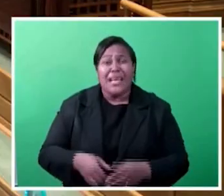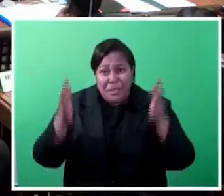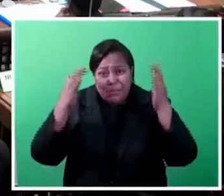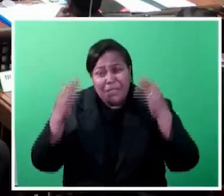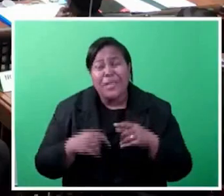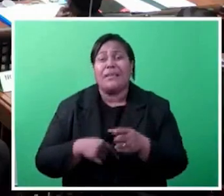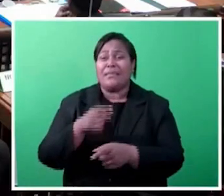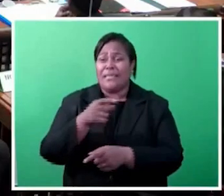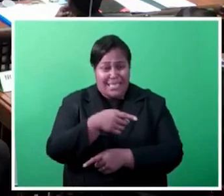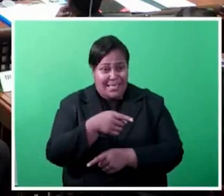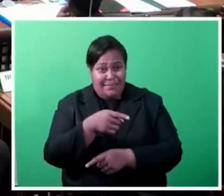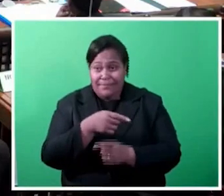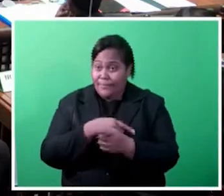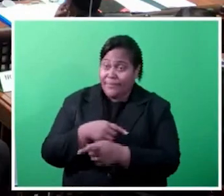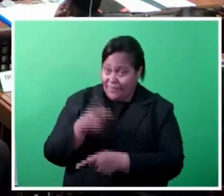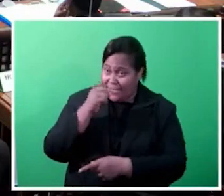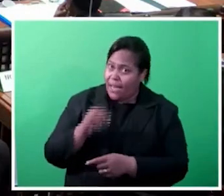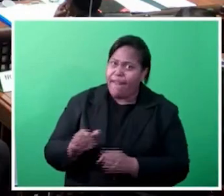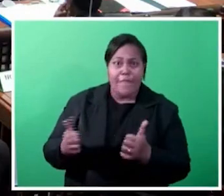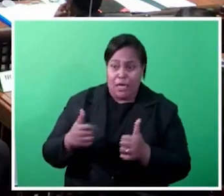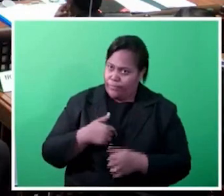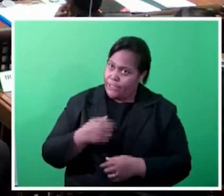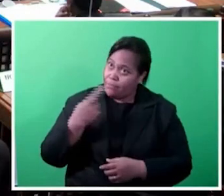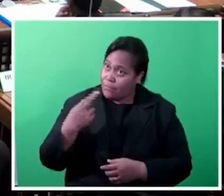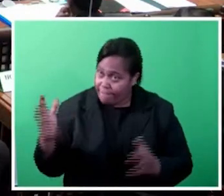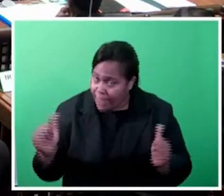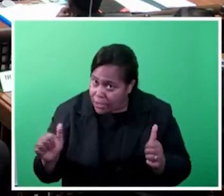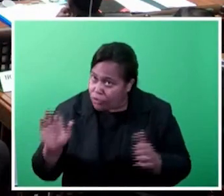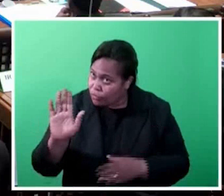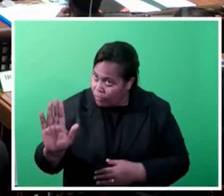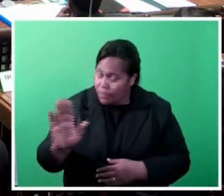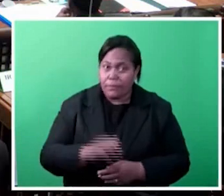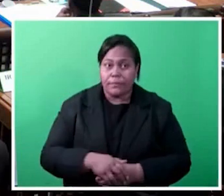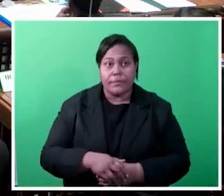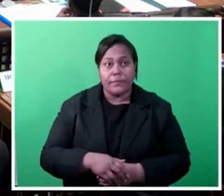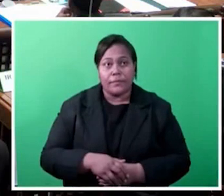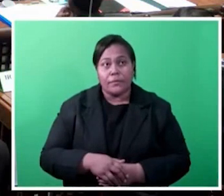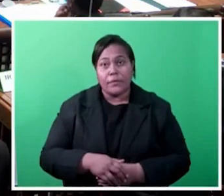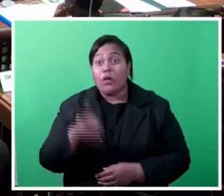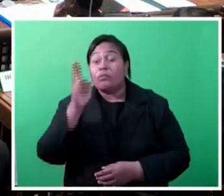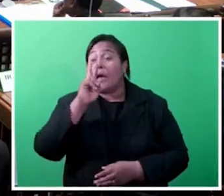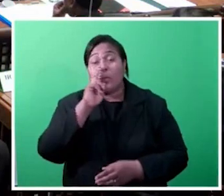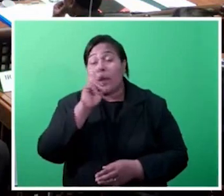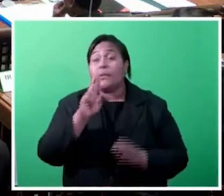something. So don't distract me. And the racist of them all is the Minister for Agriculture.